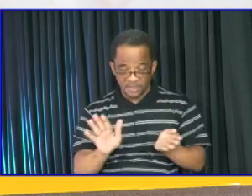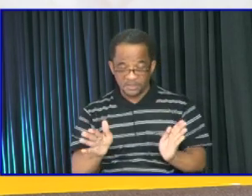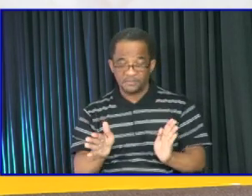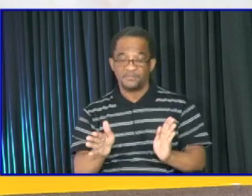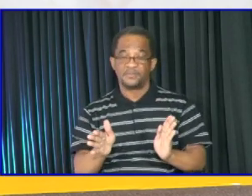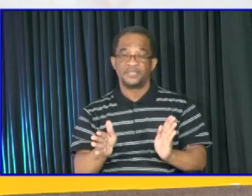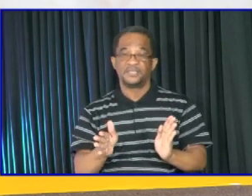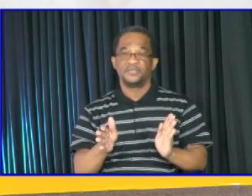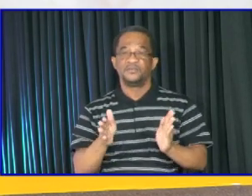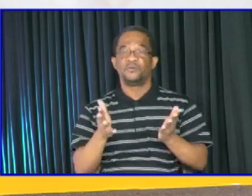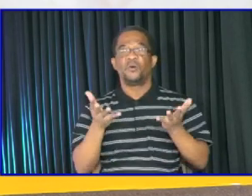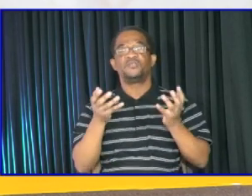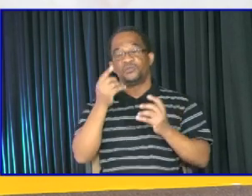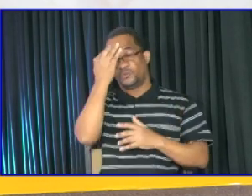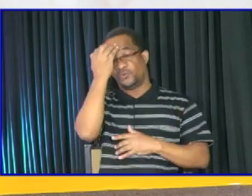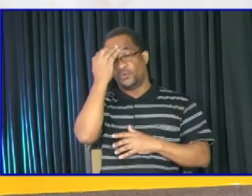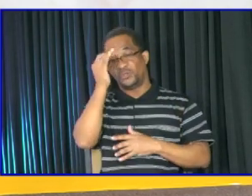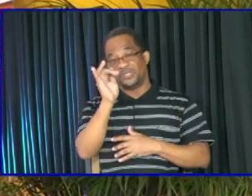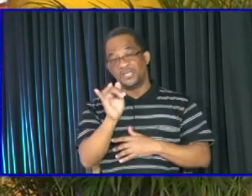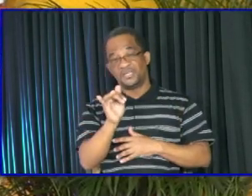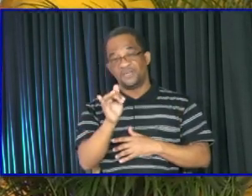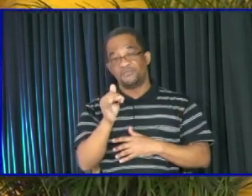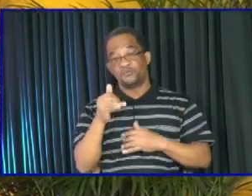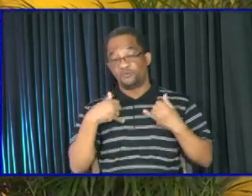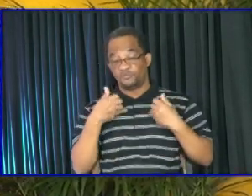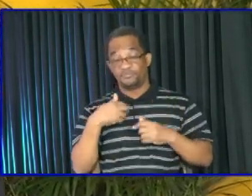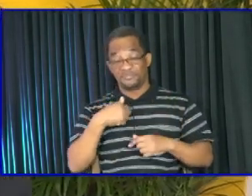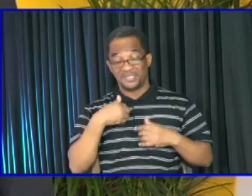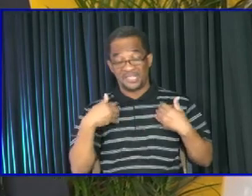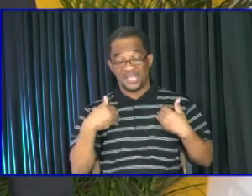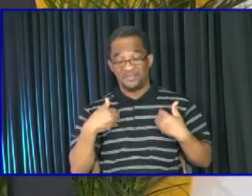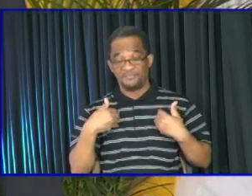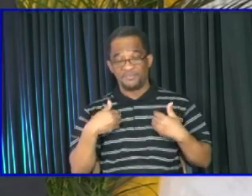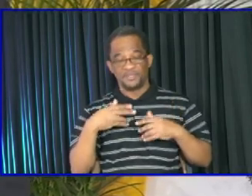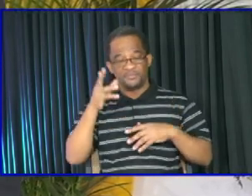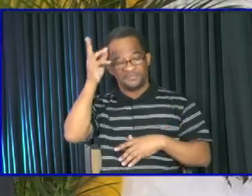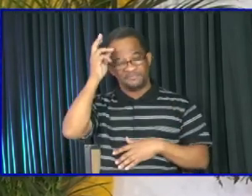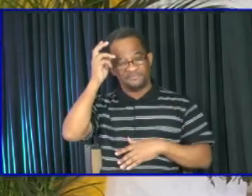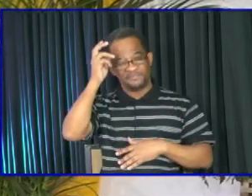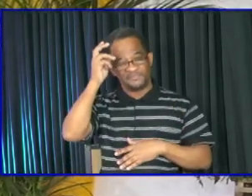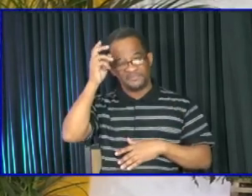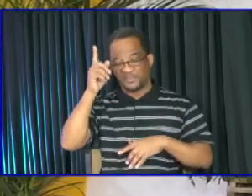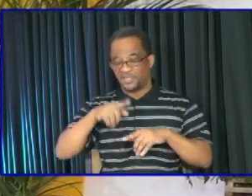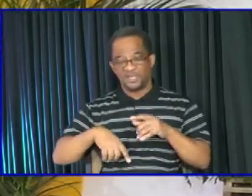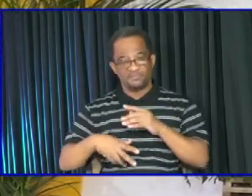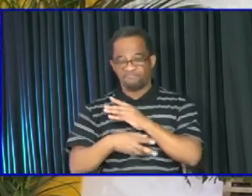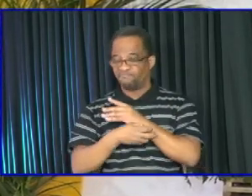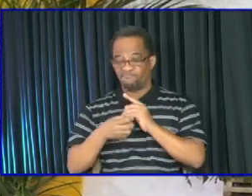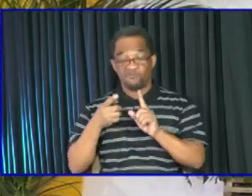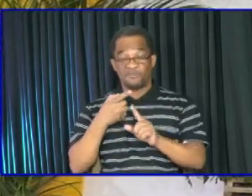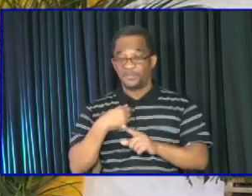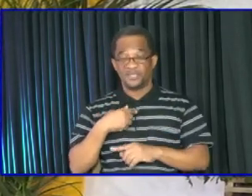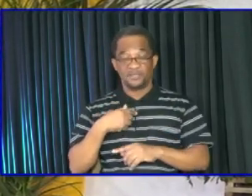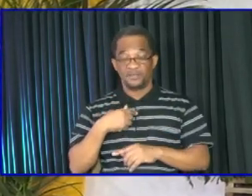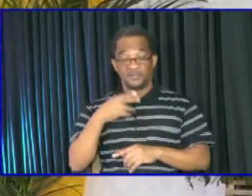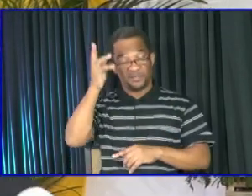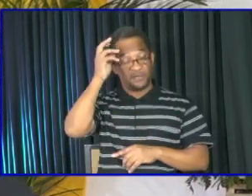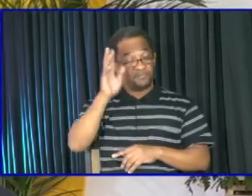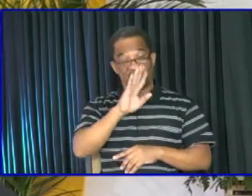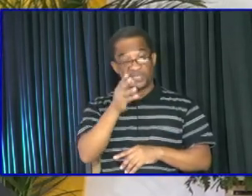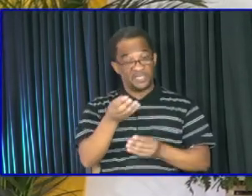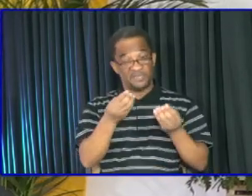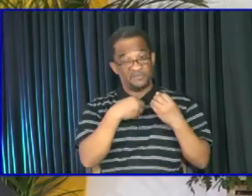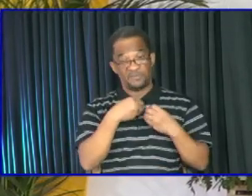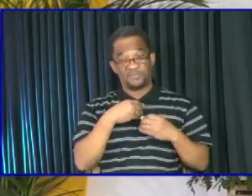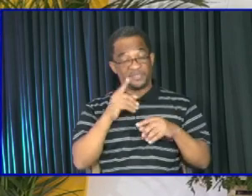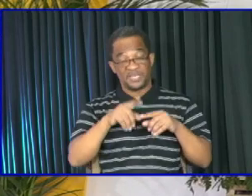peace. And I want to let you know that this joy that I have, the devil can't steal it from me. He didn't give it to me. He can't